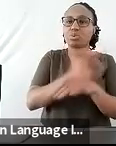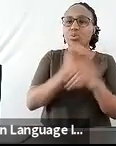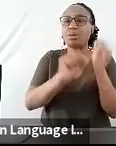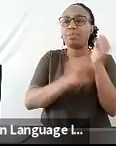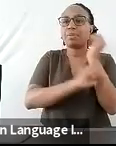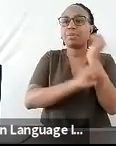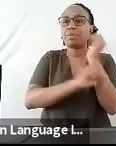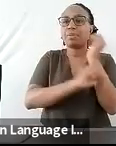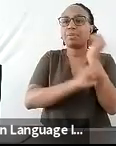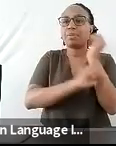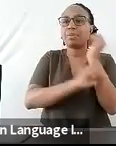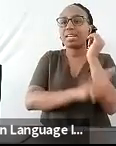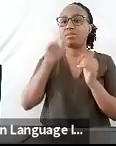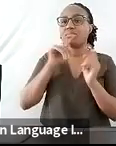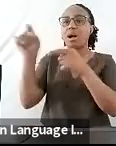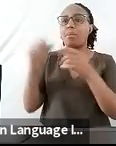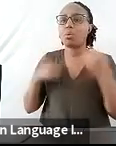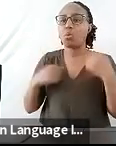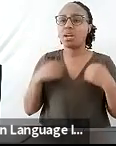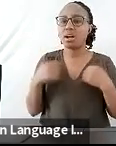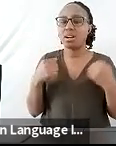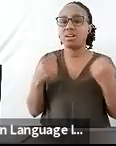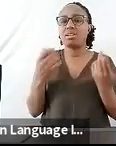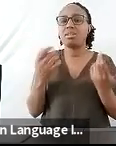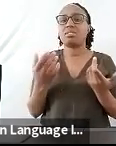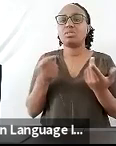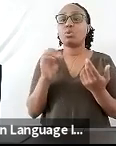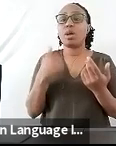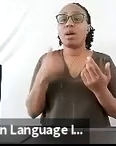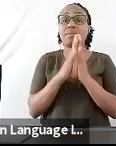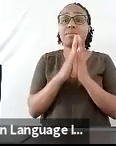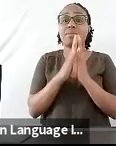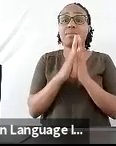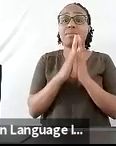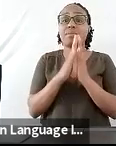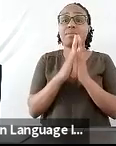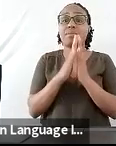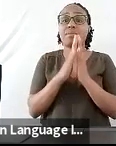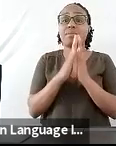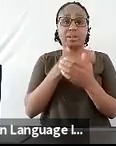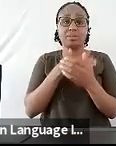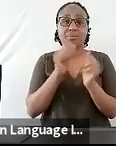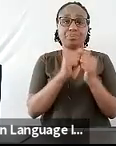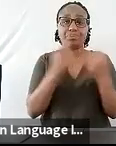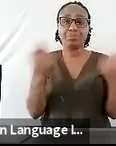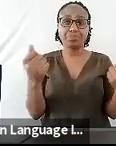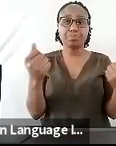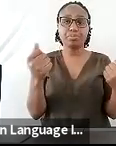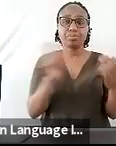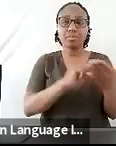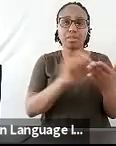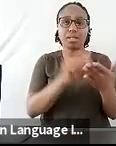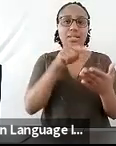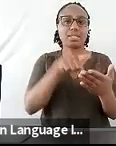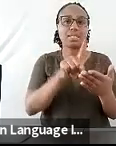a fantastic magazine off too. I don't know if you've heard about it, Liz Gumi. And she basically, every edition is a